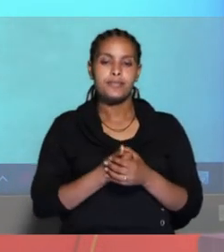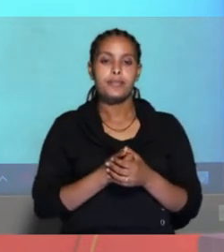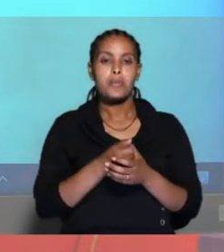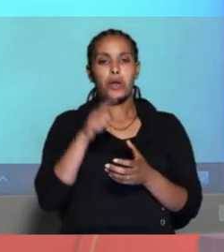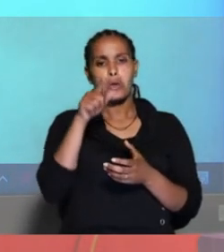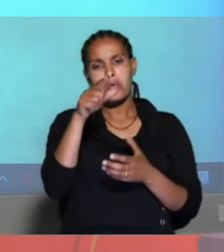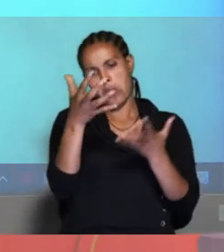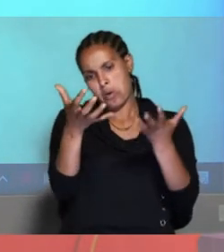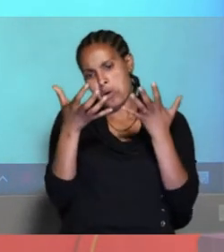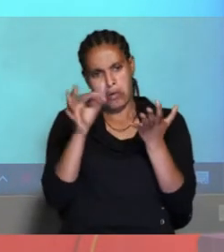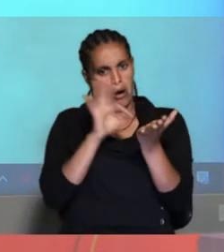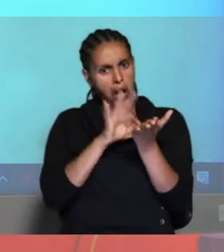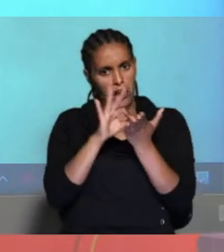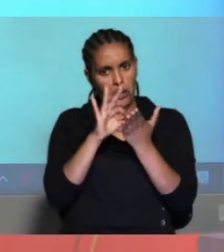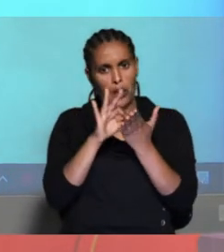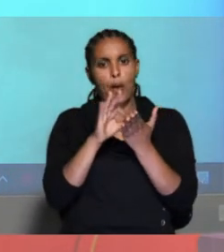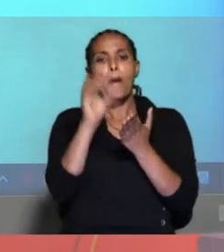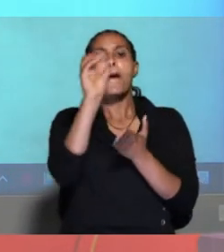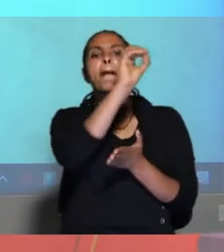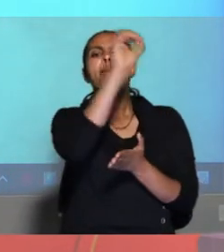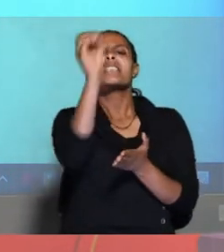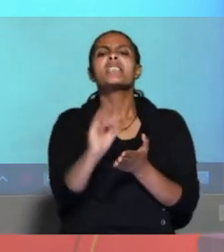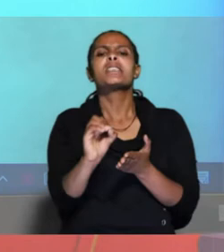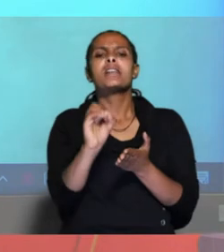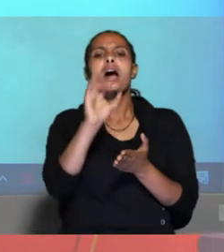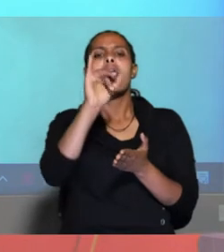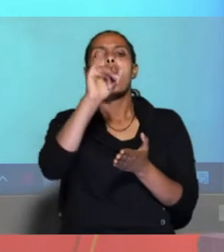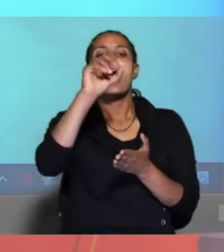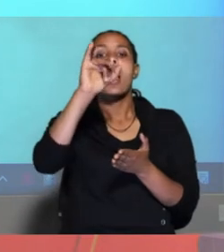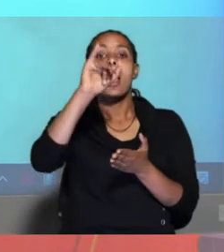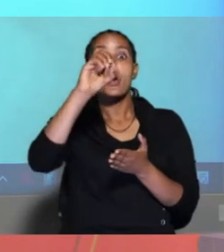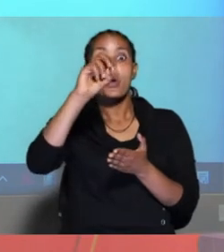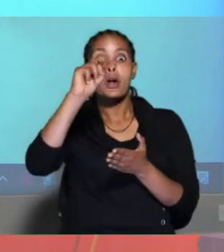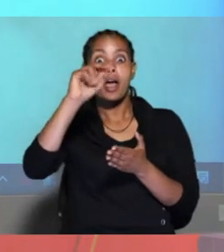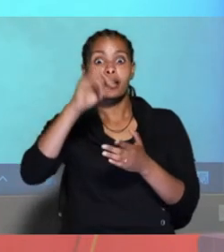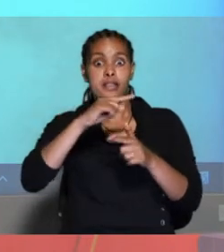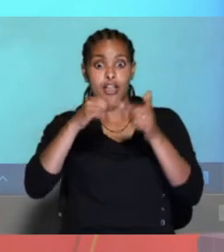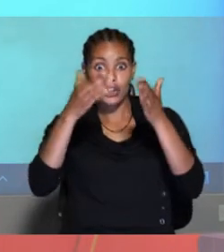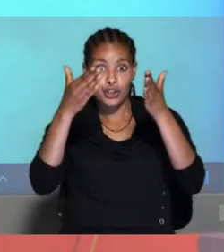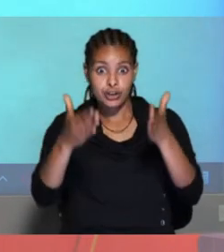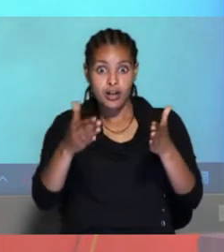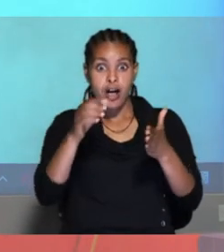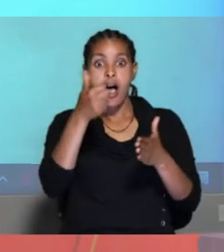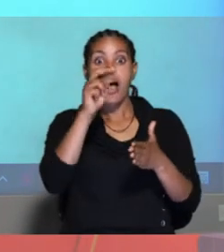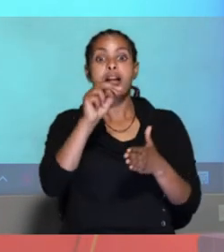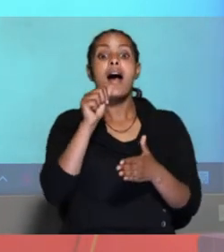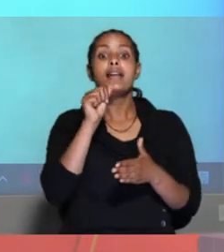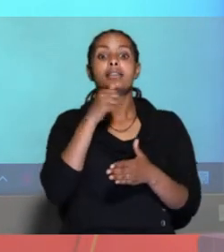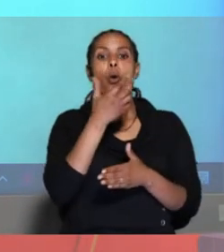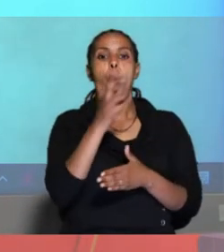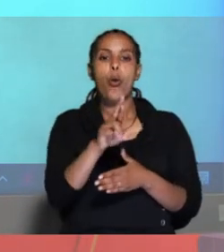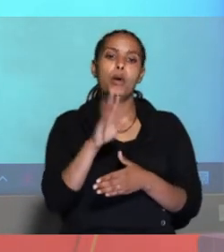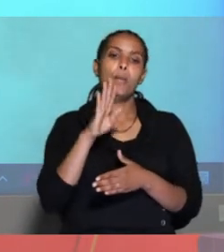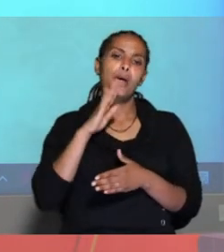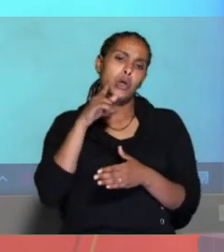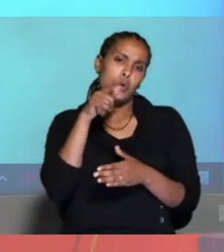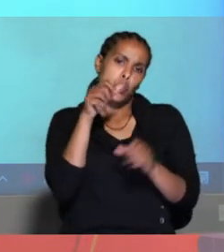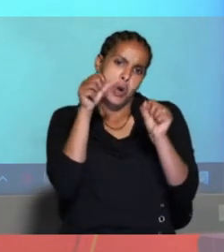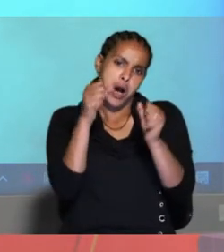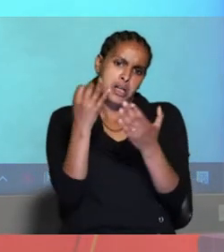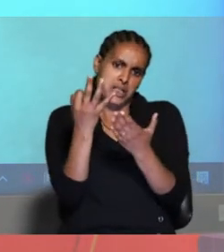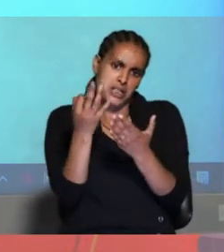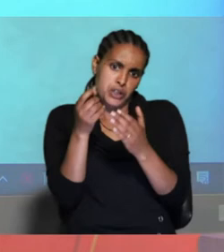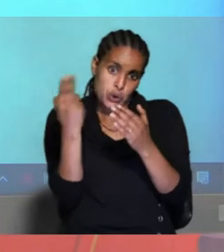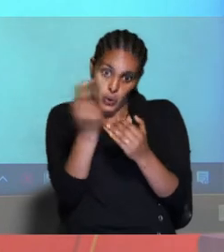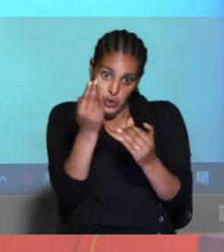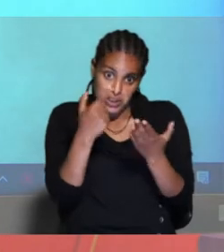If you wanted to calculate percent ionization, percent dissociation of an acid or a base, you can use